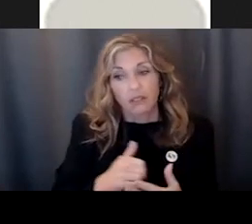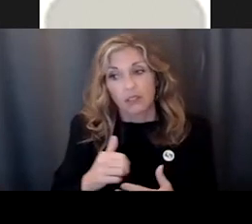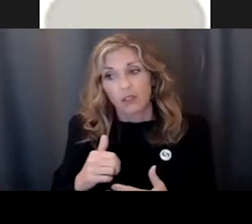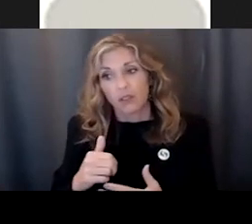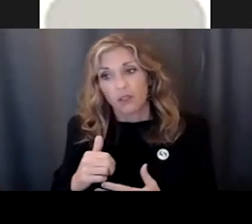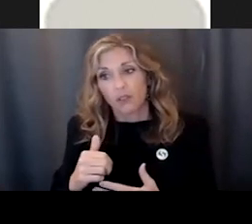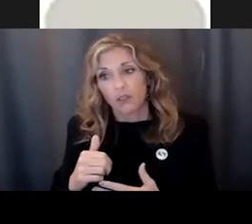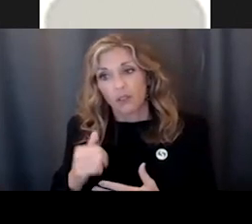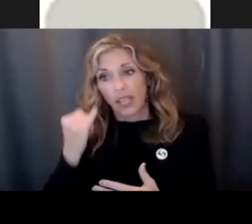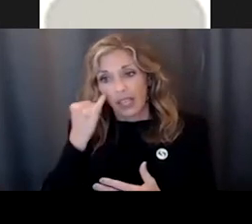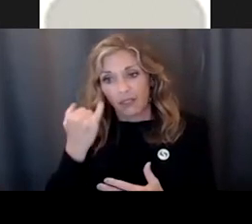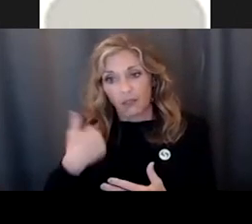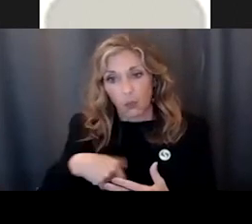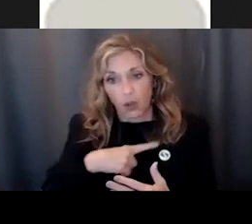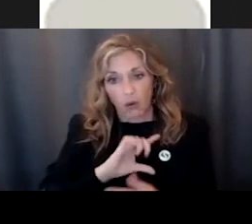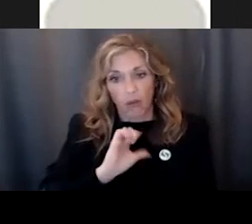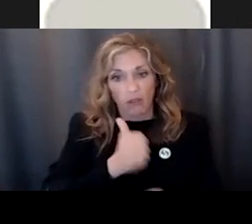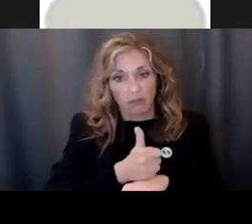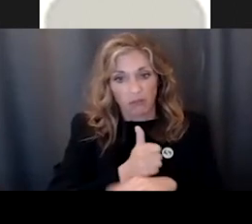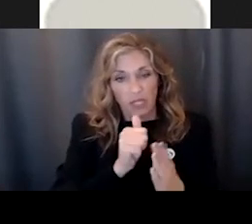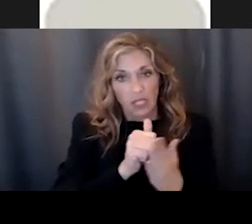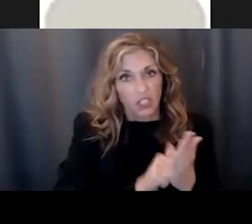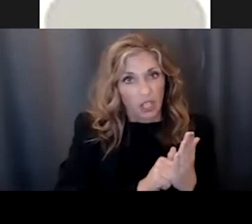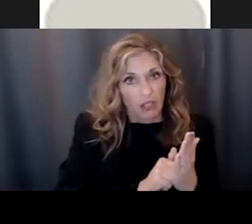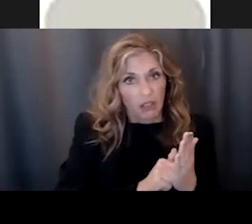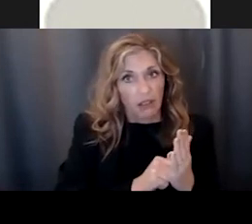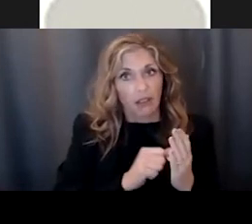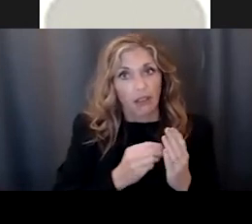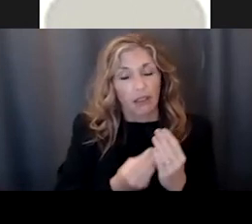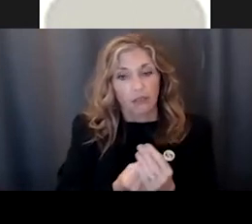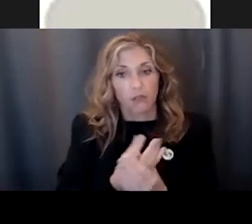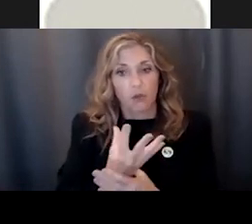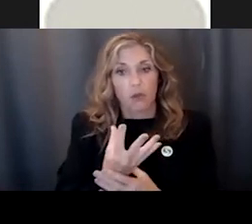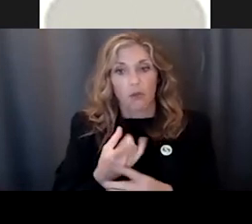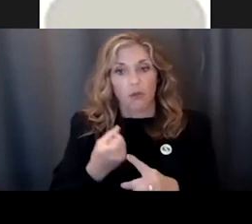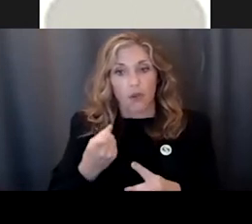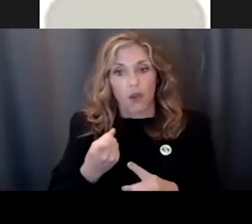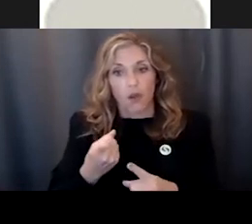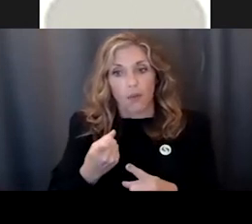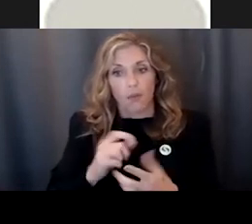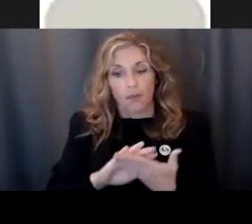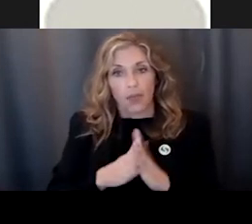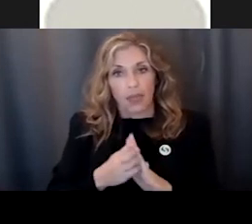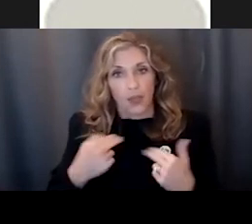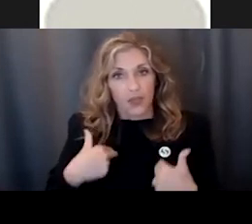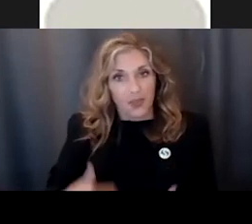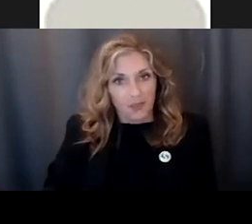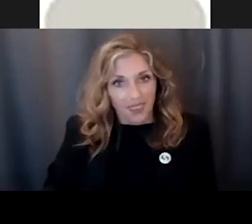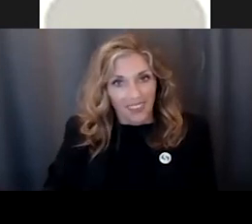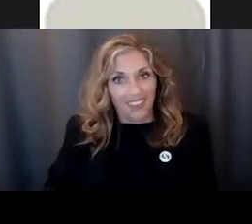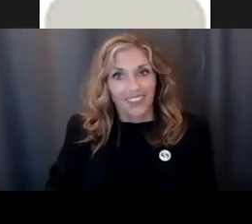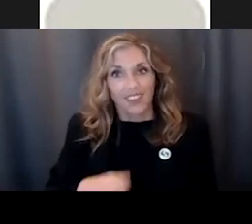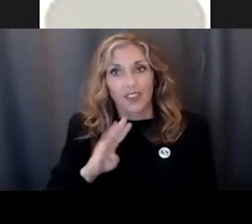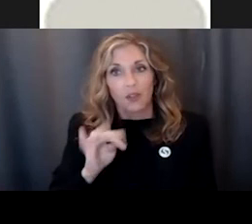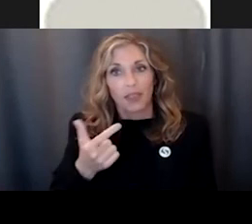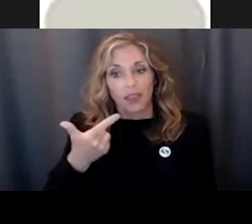can emerge from just being human and being present and having that cup of green tea and